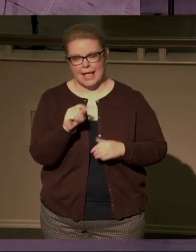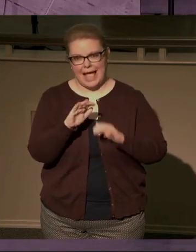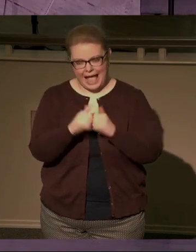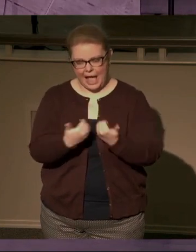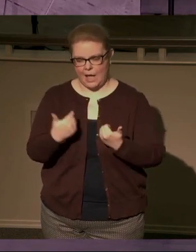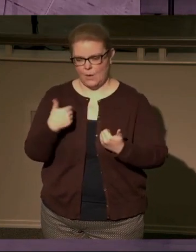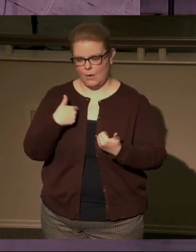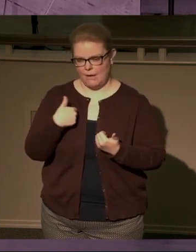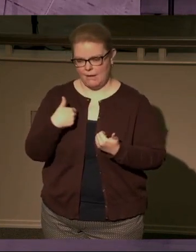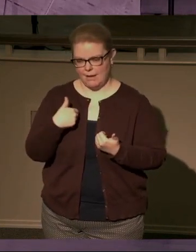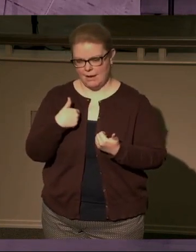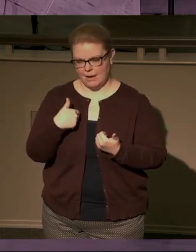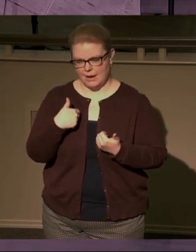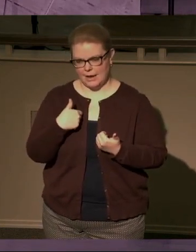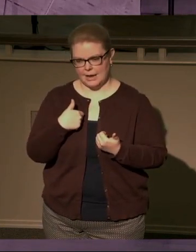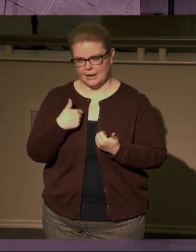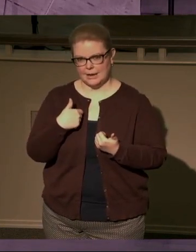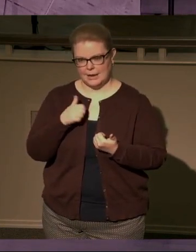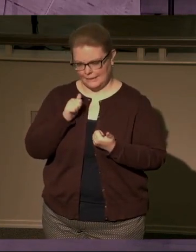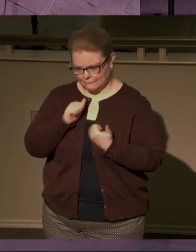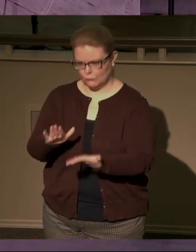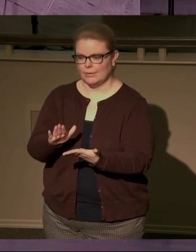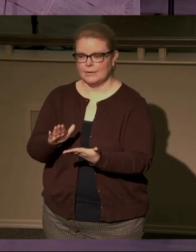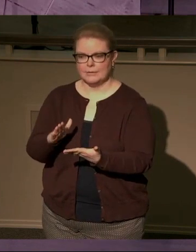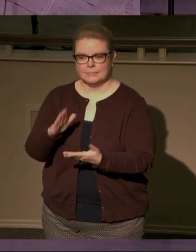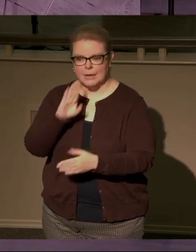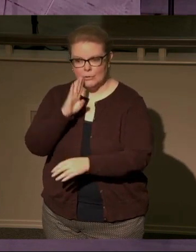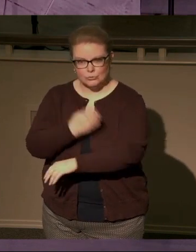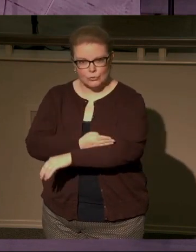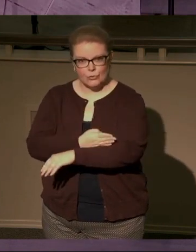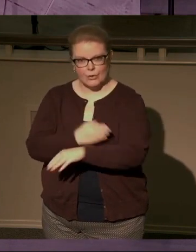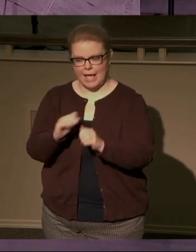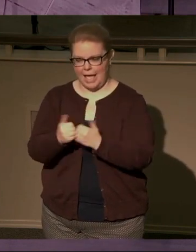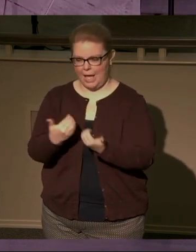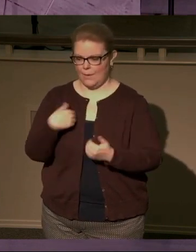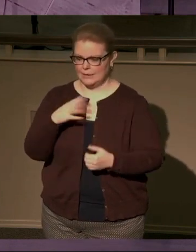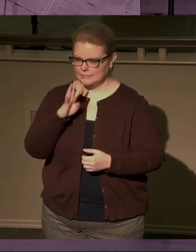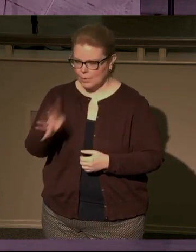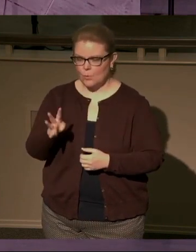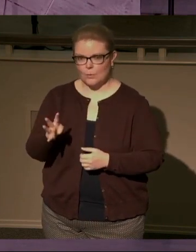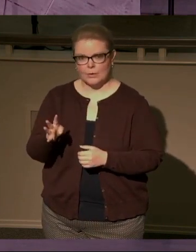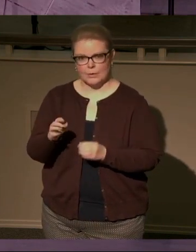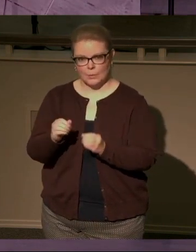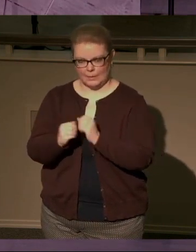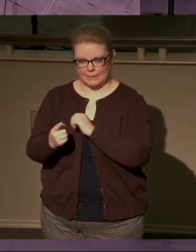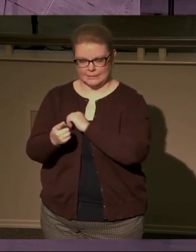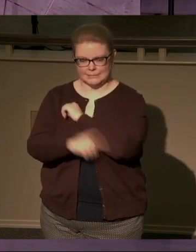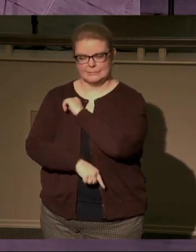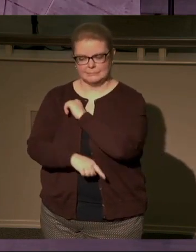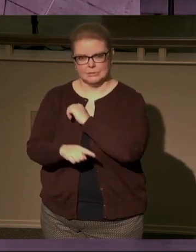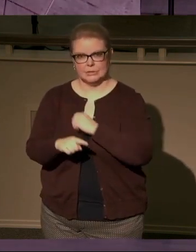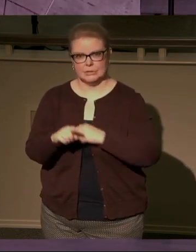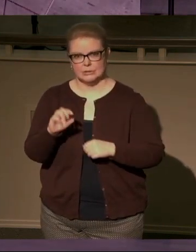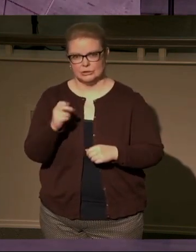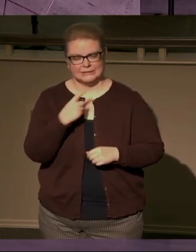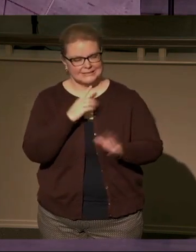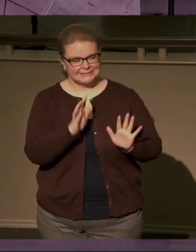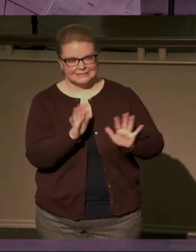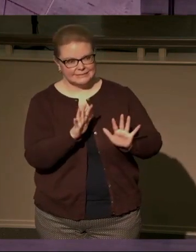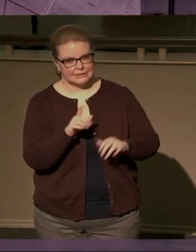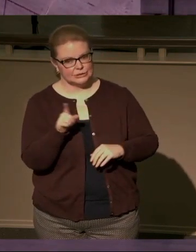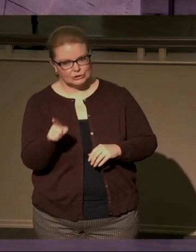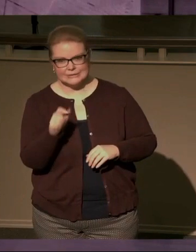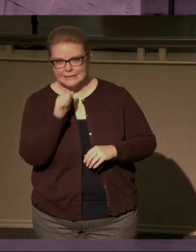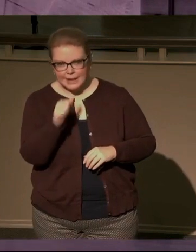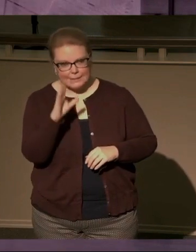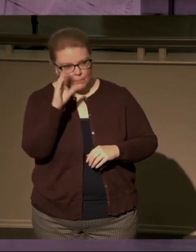I confronted my daughter and the way I spoke to her in the moments of discipline. She said, they're not the boys.